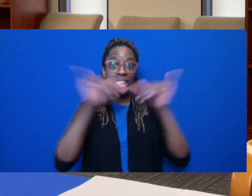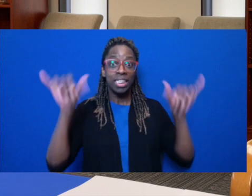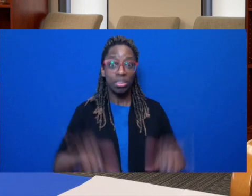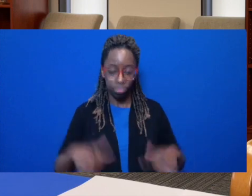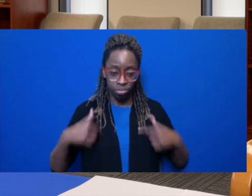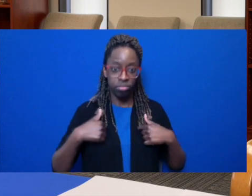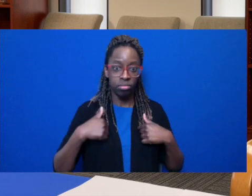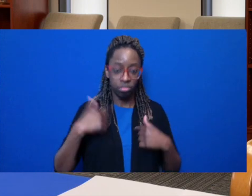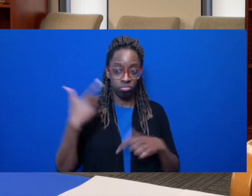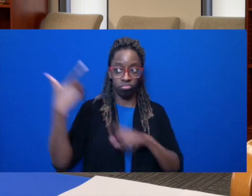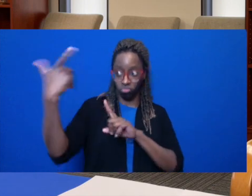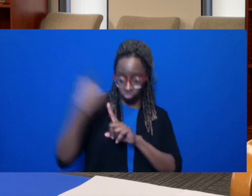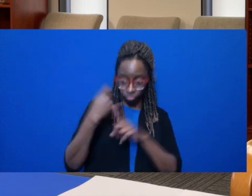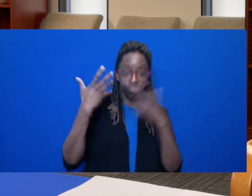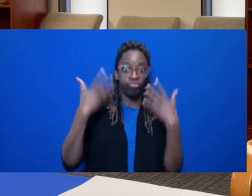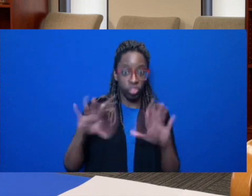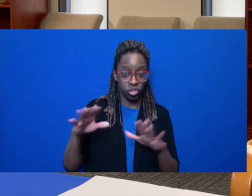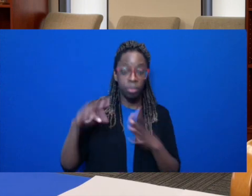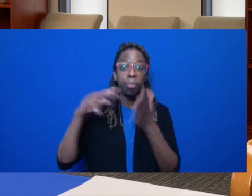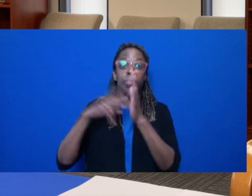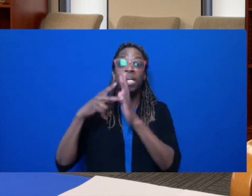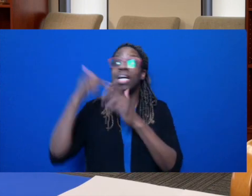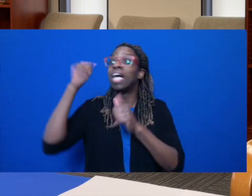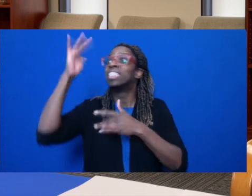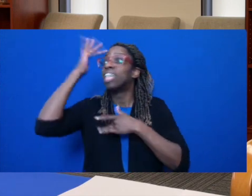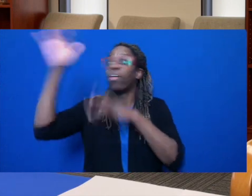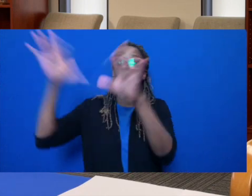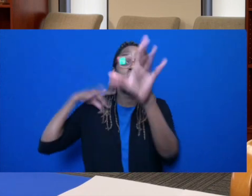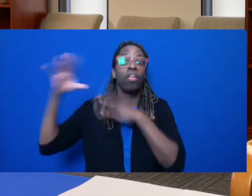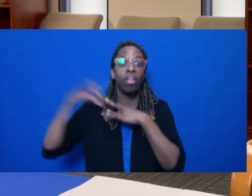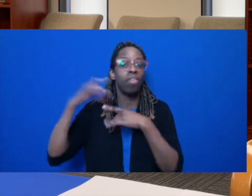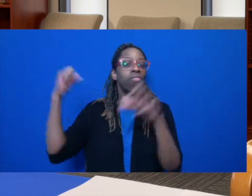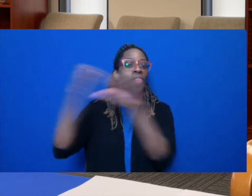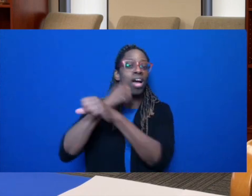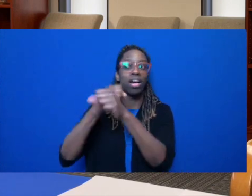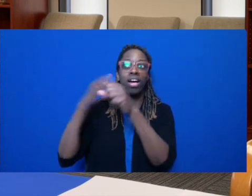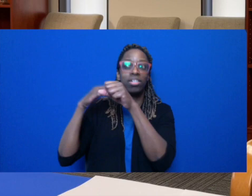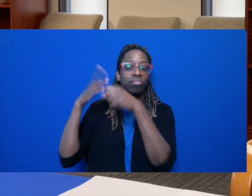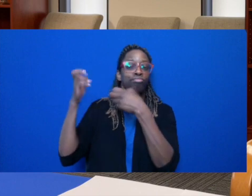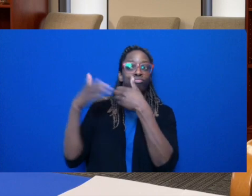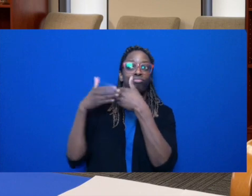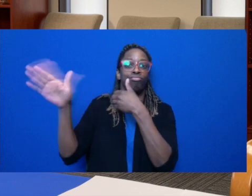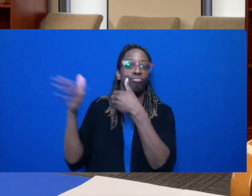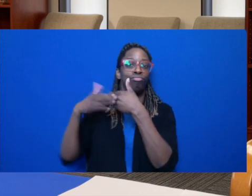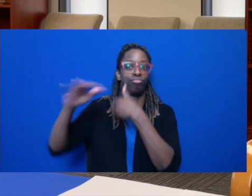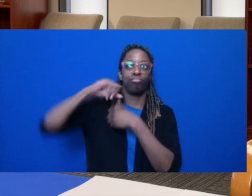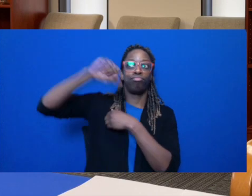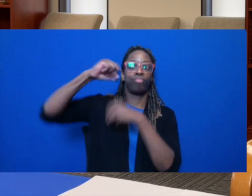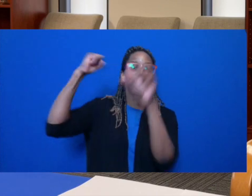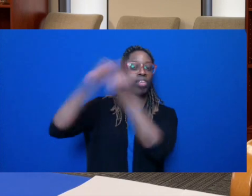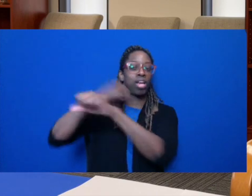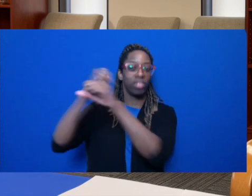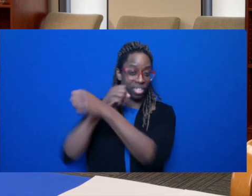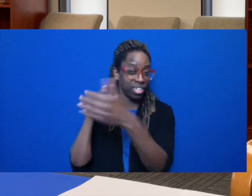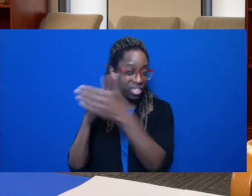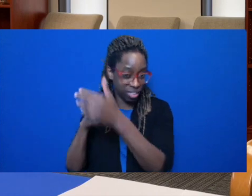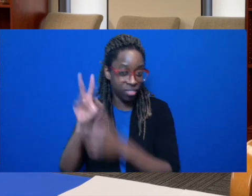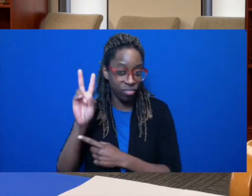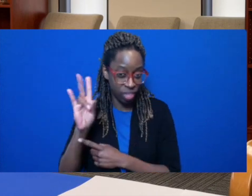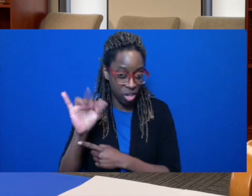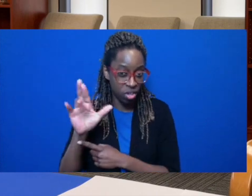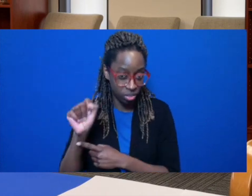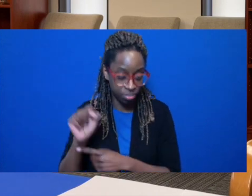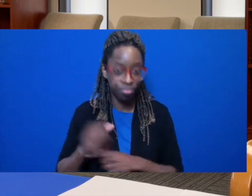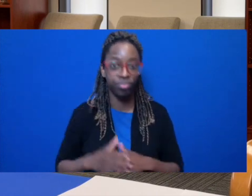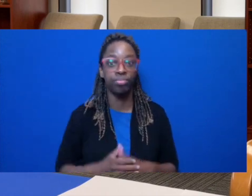infections in general is through the development of antibodies. So antibodies are sort of the basis for our immune system of how we respond to different